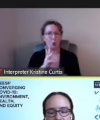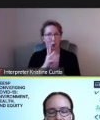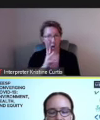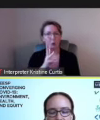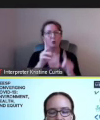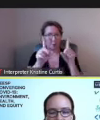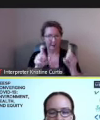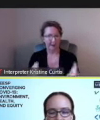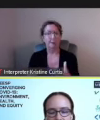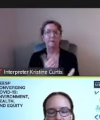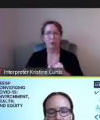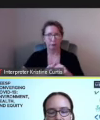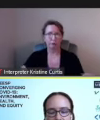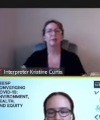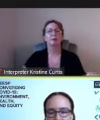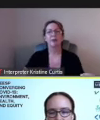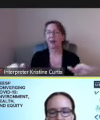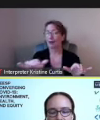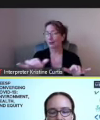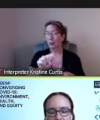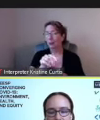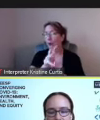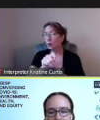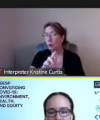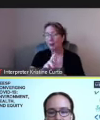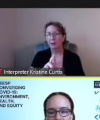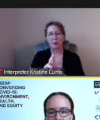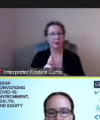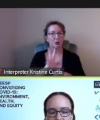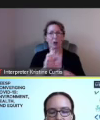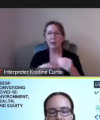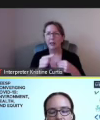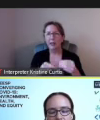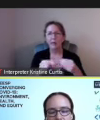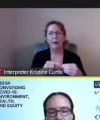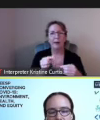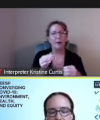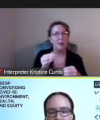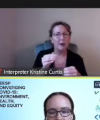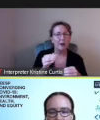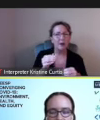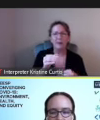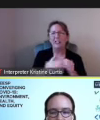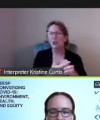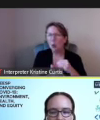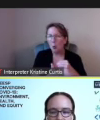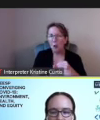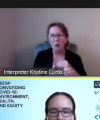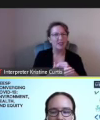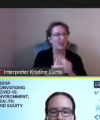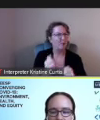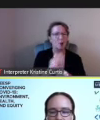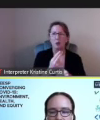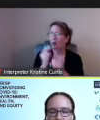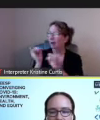Ottawa, there's been a lot of talk on Twitter about the increasing concentrations in Ottawa's sewer. So it can be used as for individuals. They